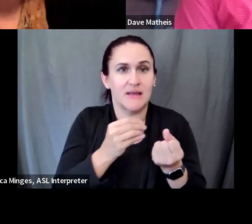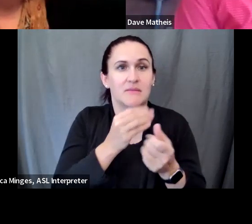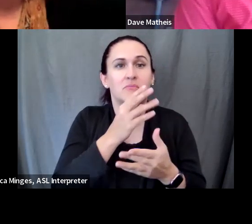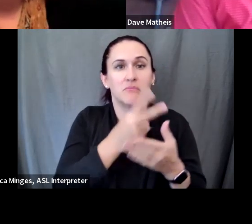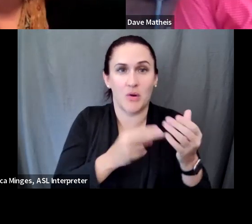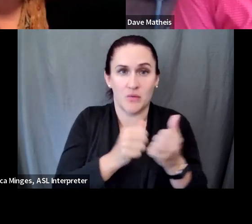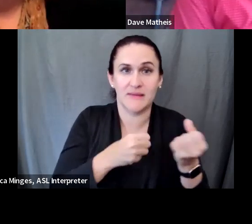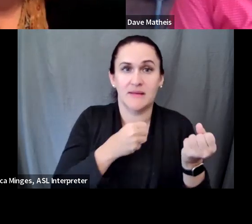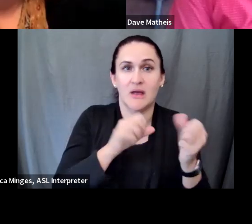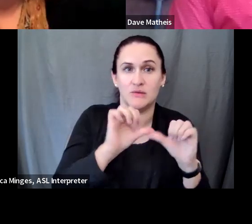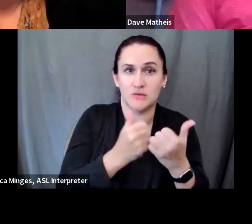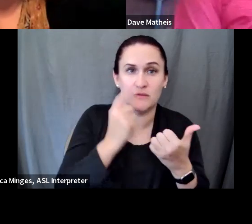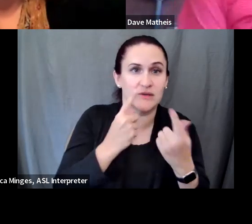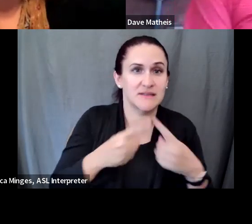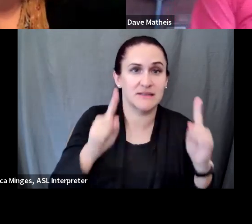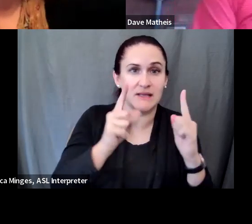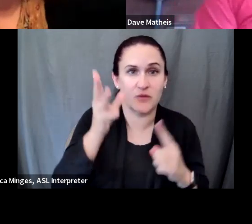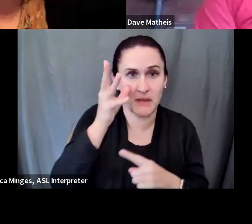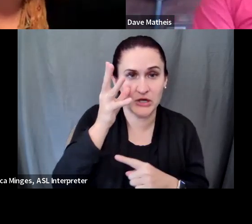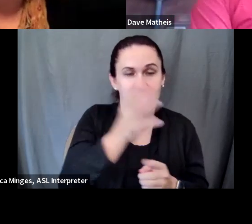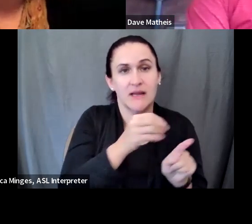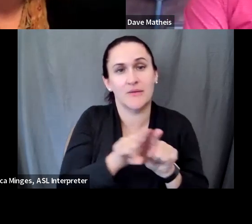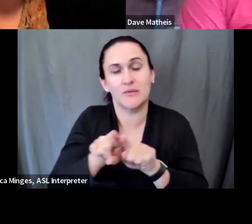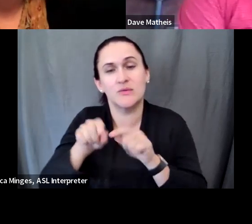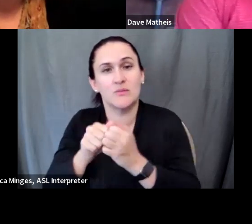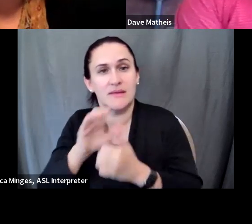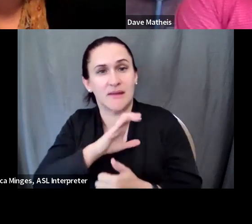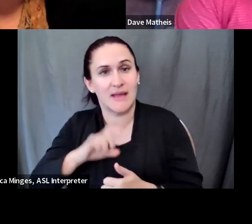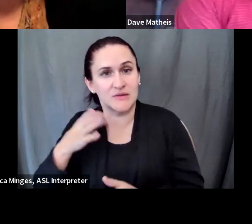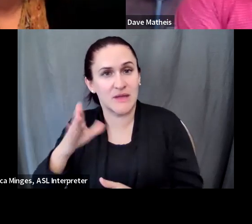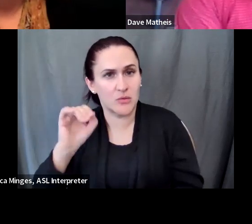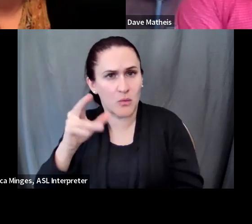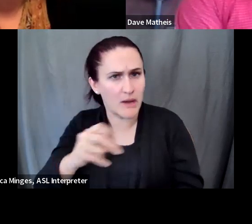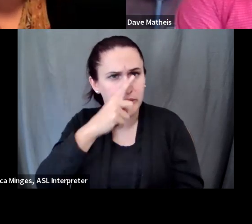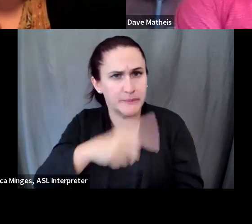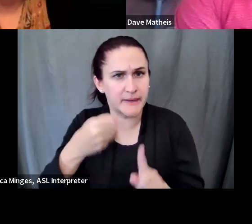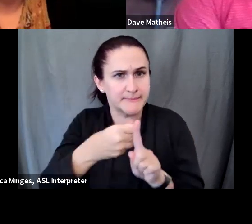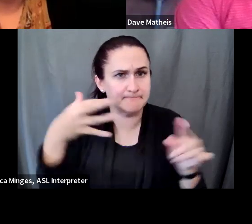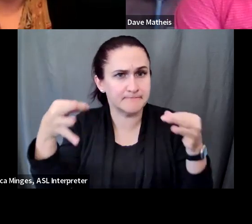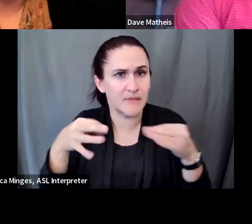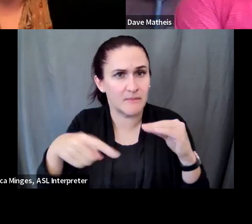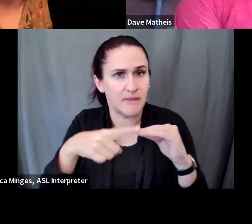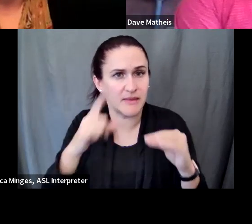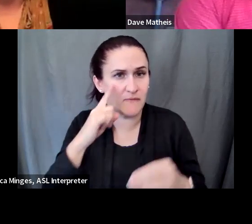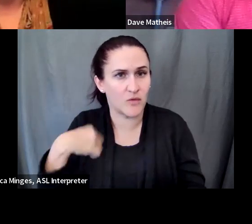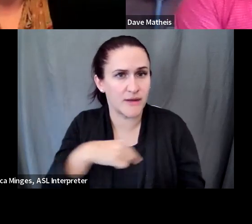of Successful Parenting and in the councils in Ohio. Please talk about that for us.